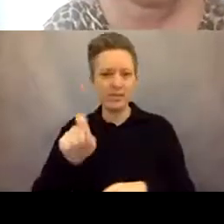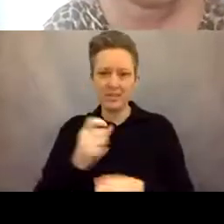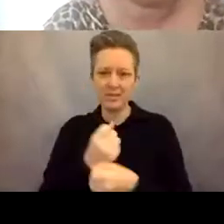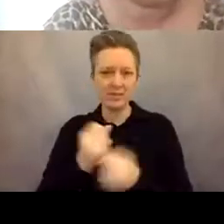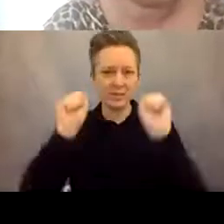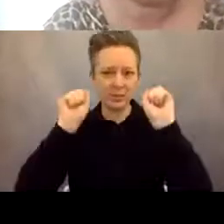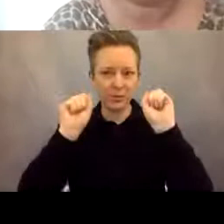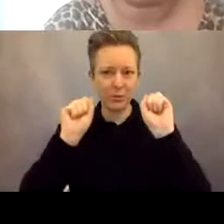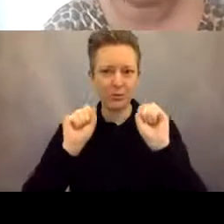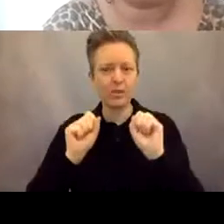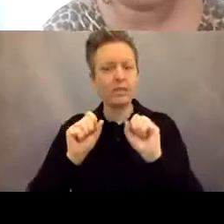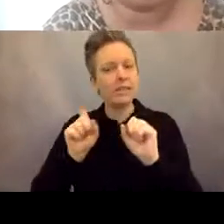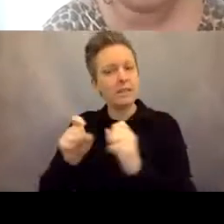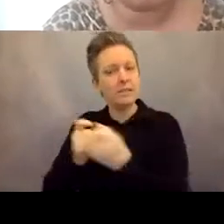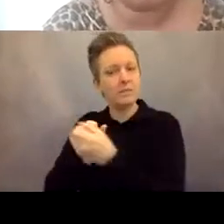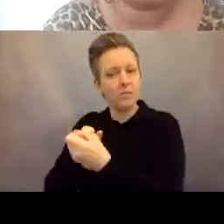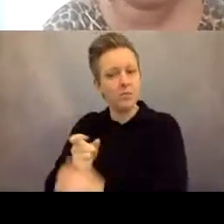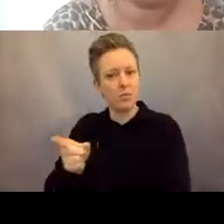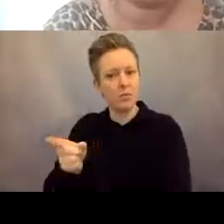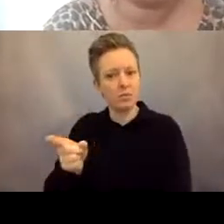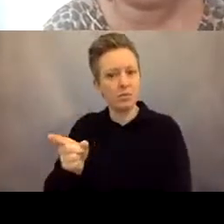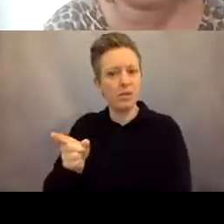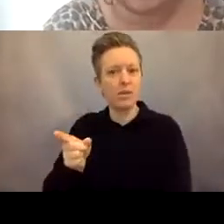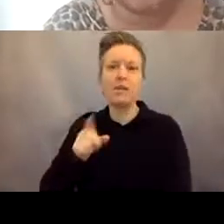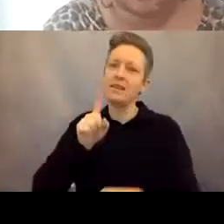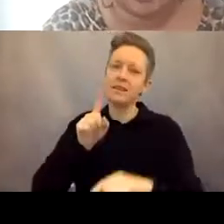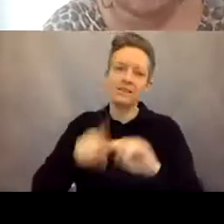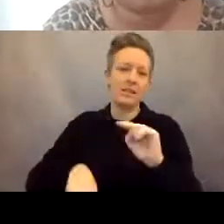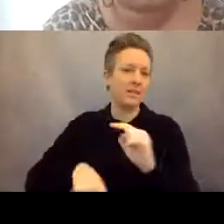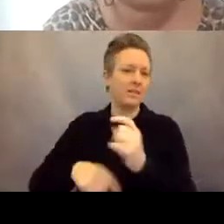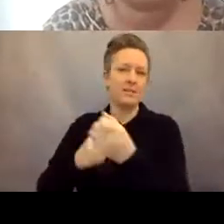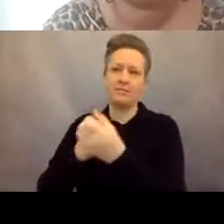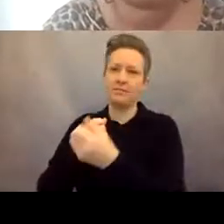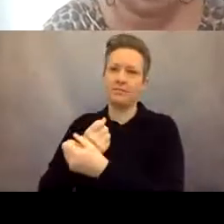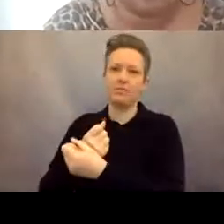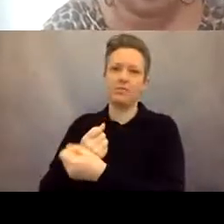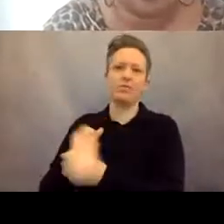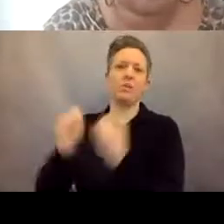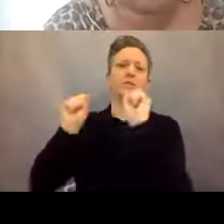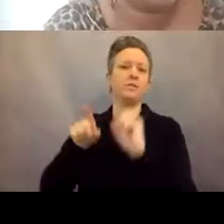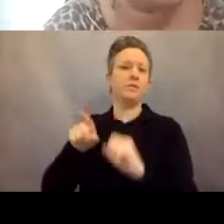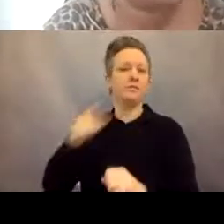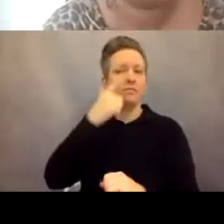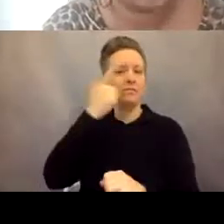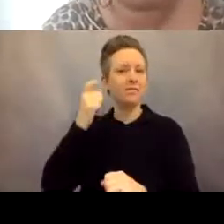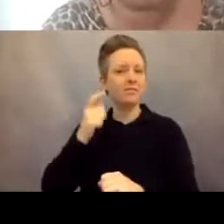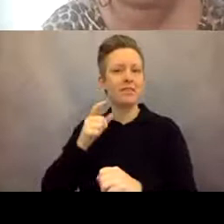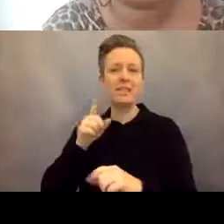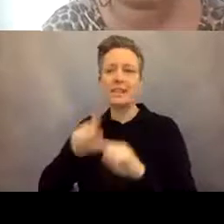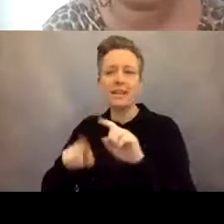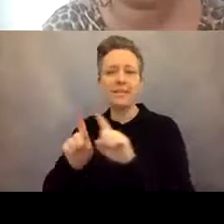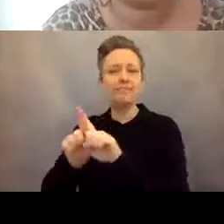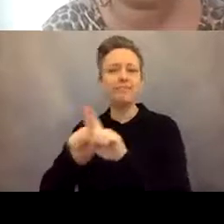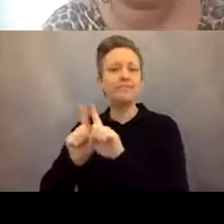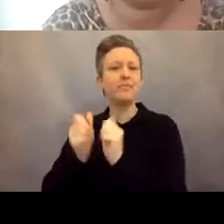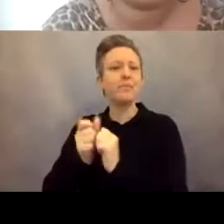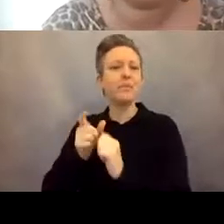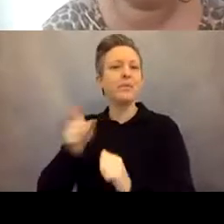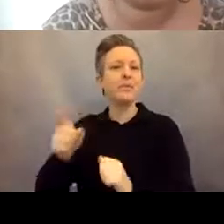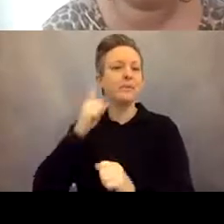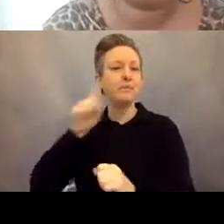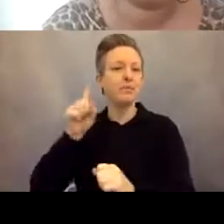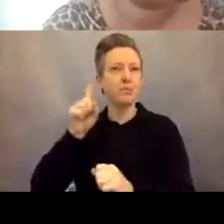rescue someone because you're not going to be with them for the rest of their entire life. And so what you really want to do is not rescue folks, but really set